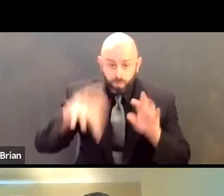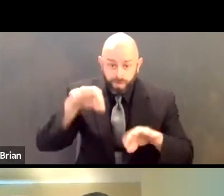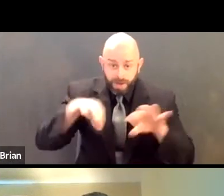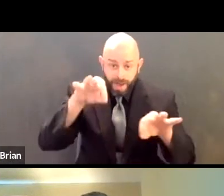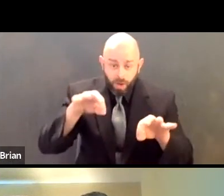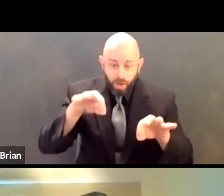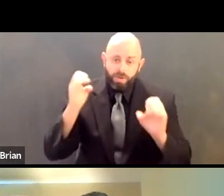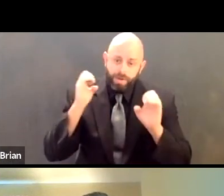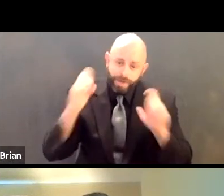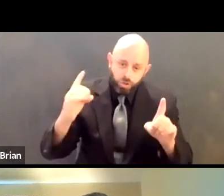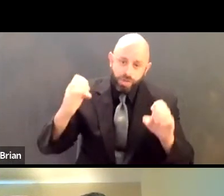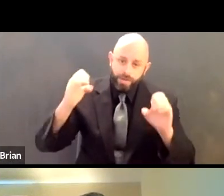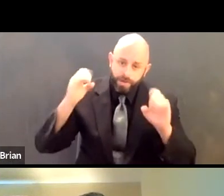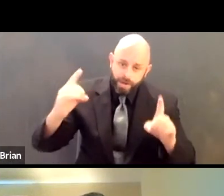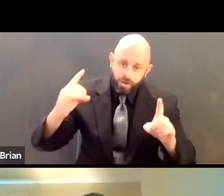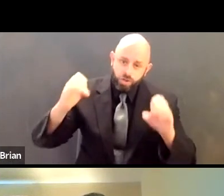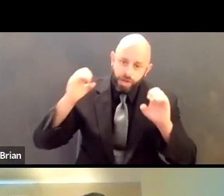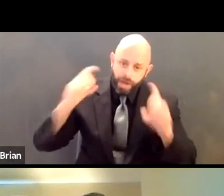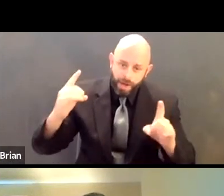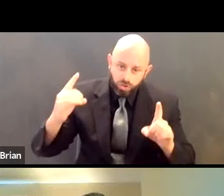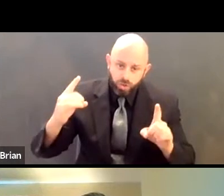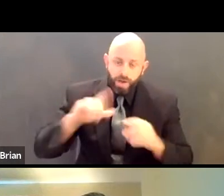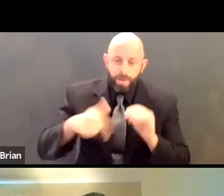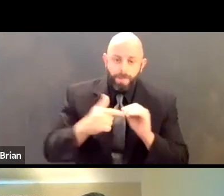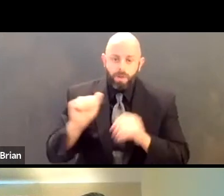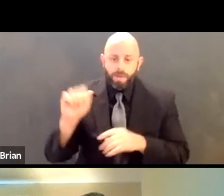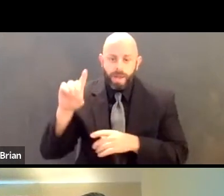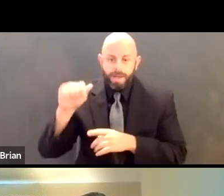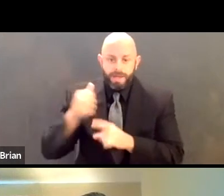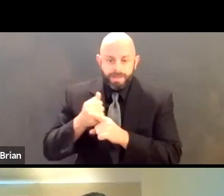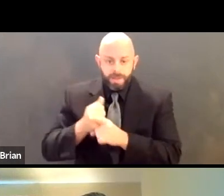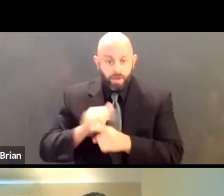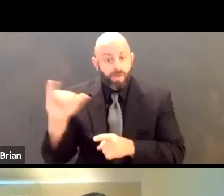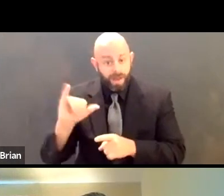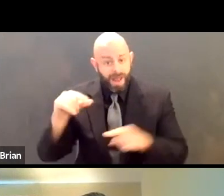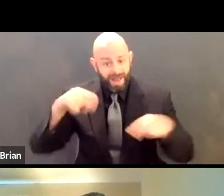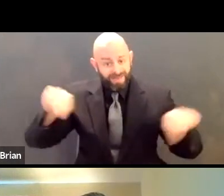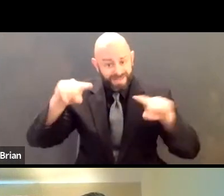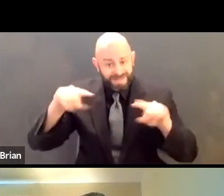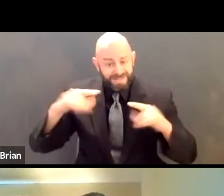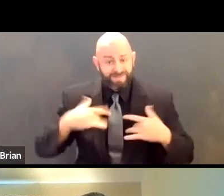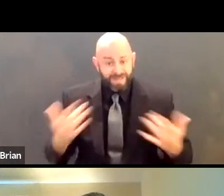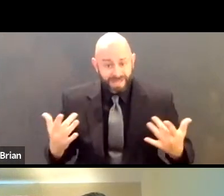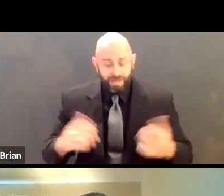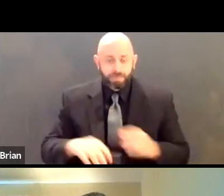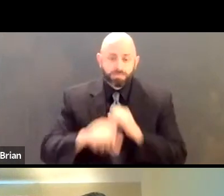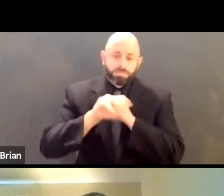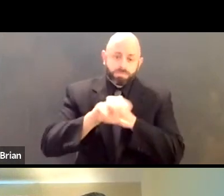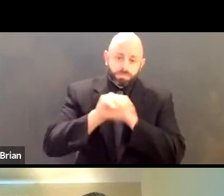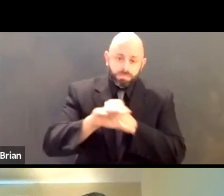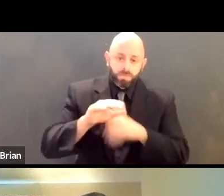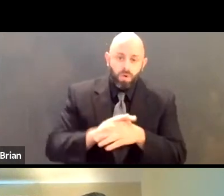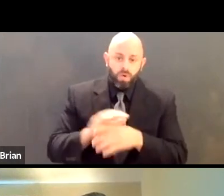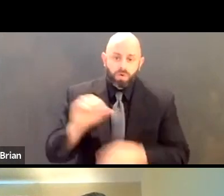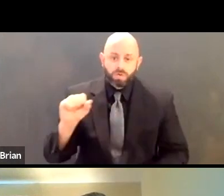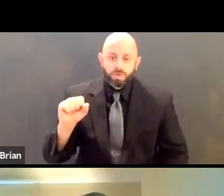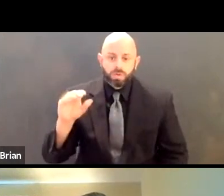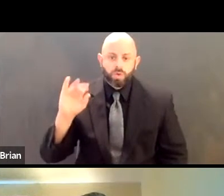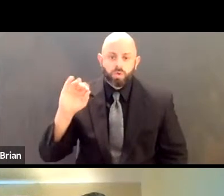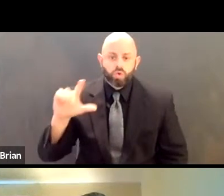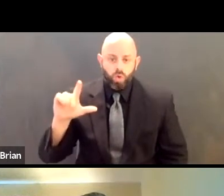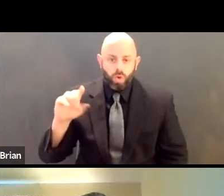about the ADA itself, like we're doing now, theme events, and this increased social media. I think this is really heading in the right